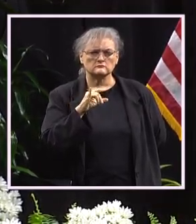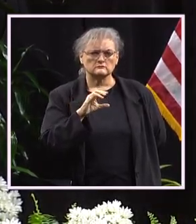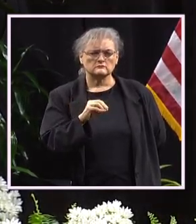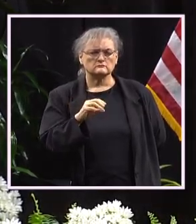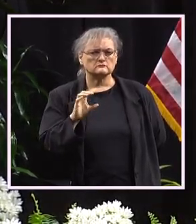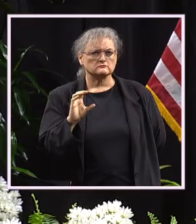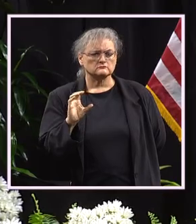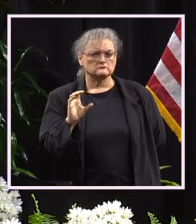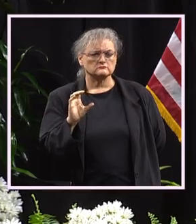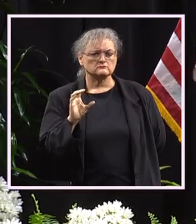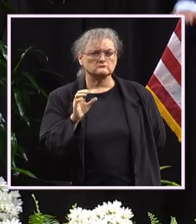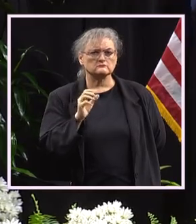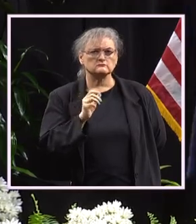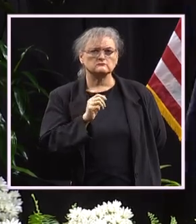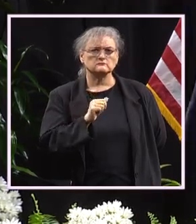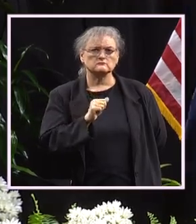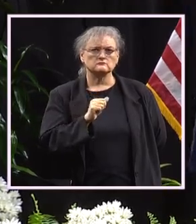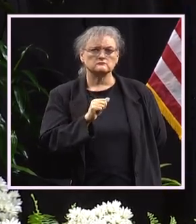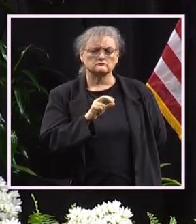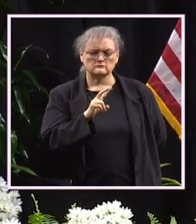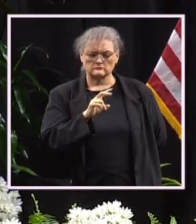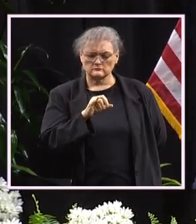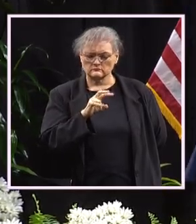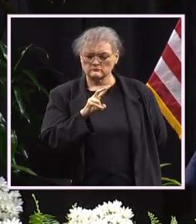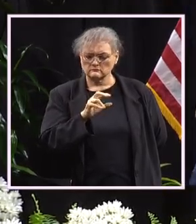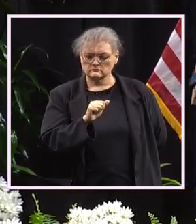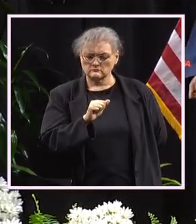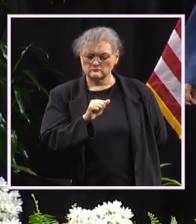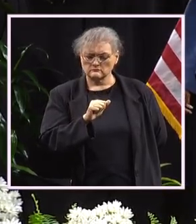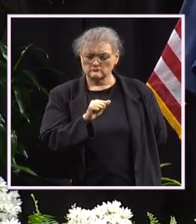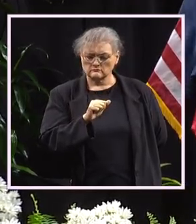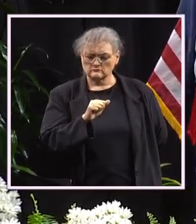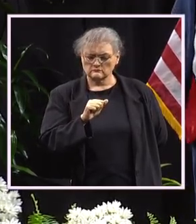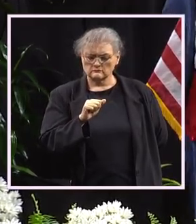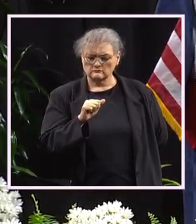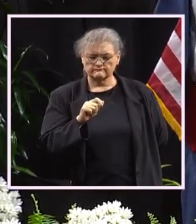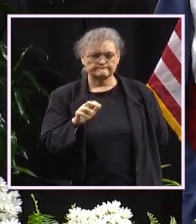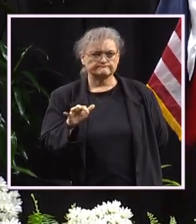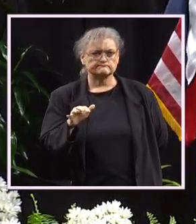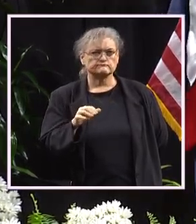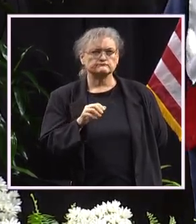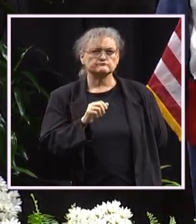Carrizales, Diva Diona Rinsing,